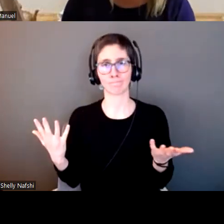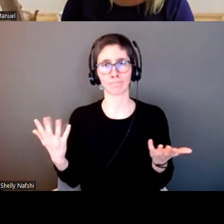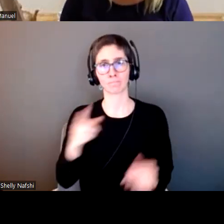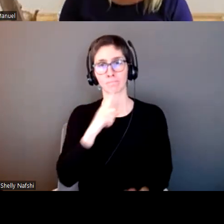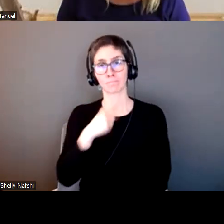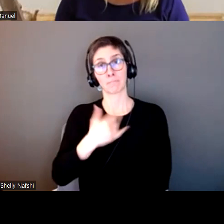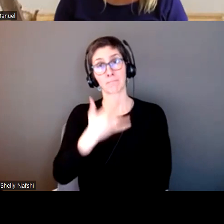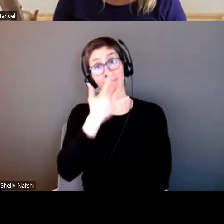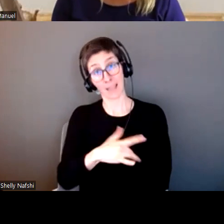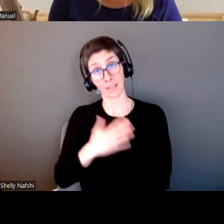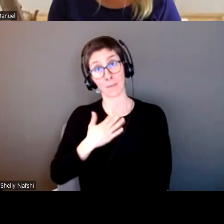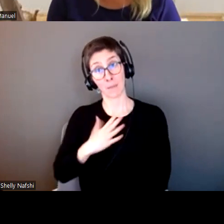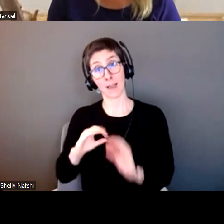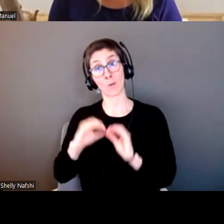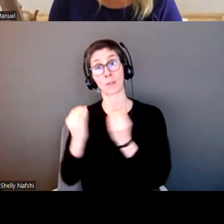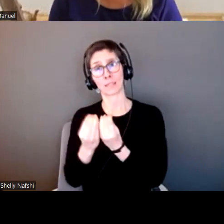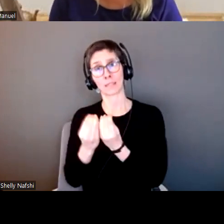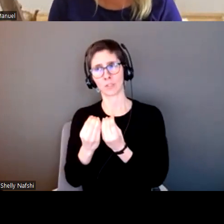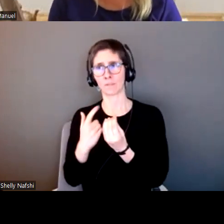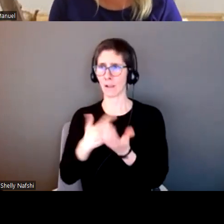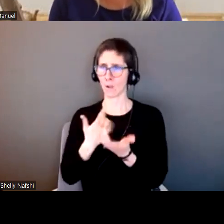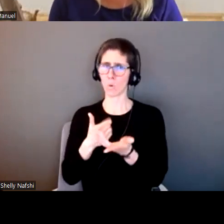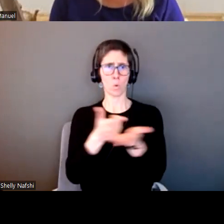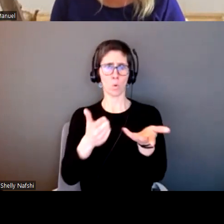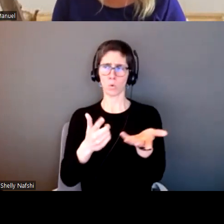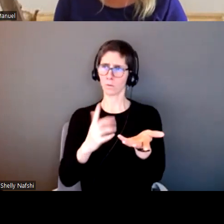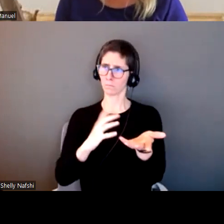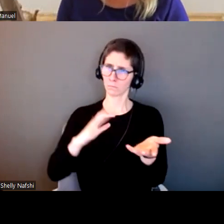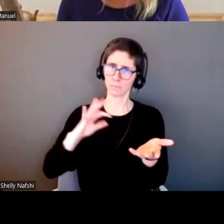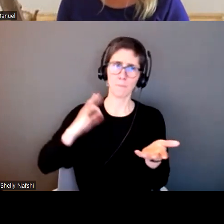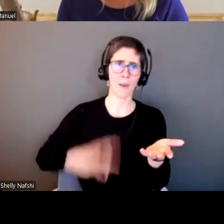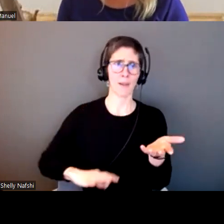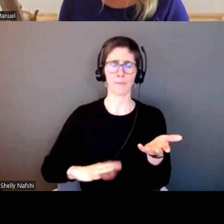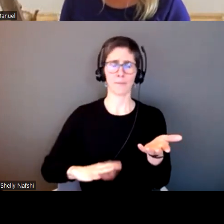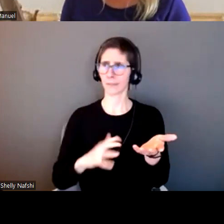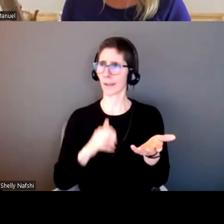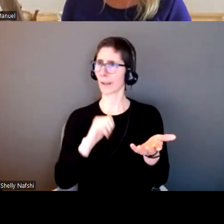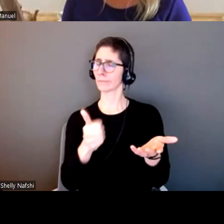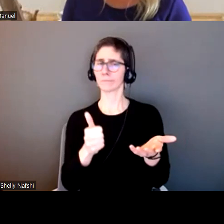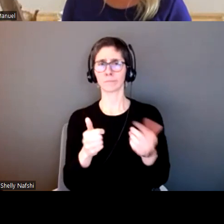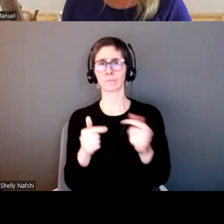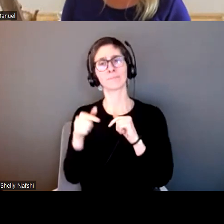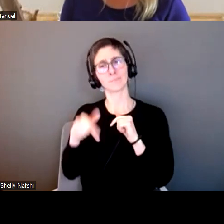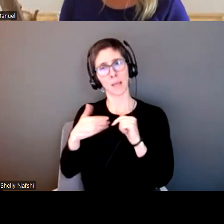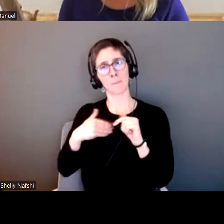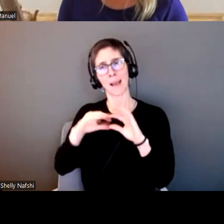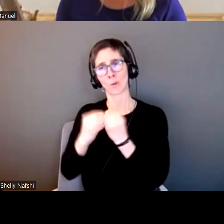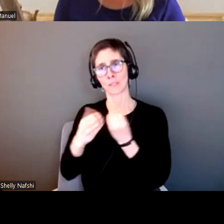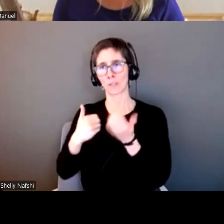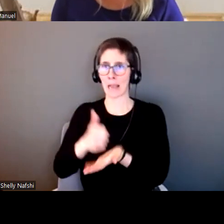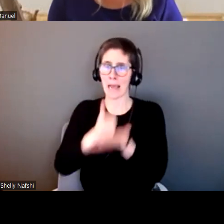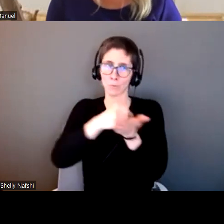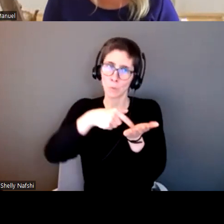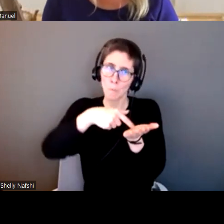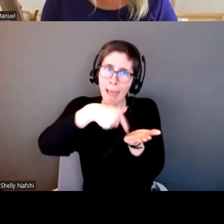an organization that saw the benefit of it and has been through various means, we're able to pay the rent each